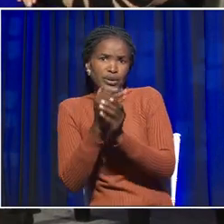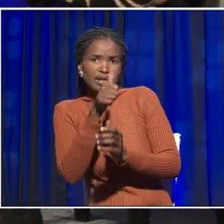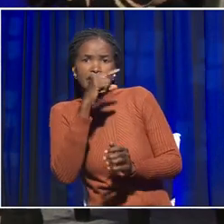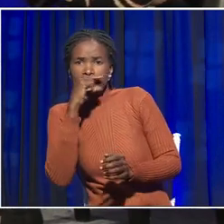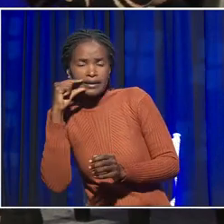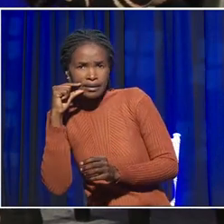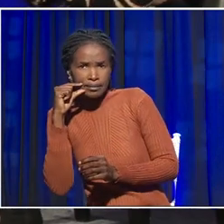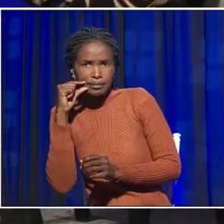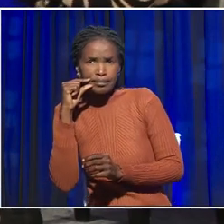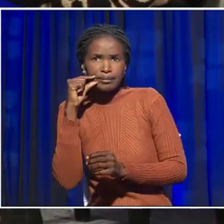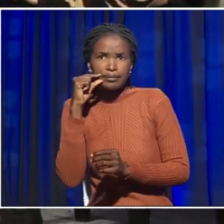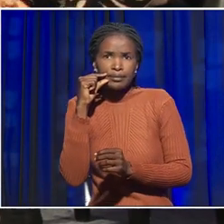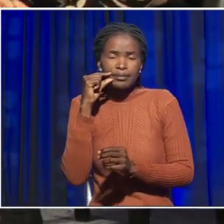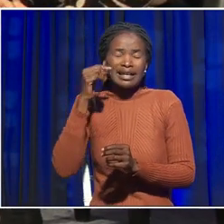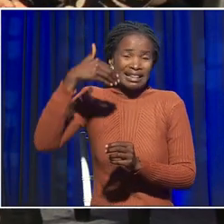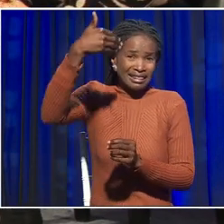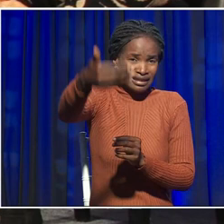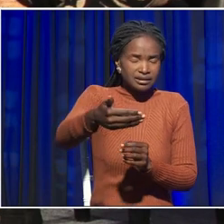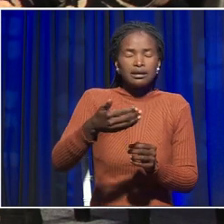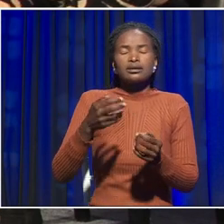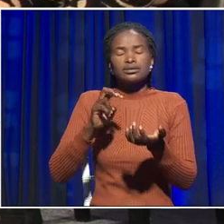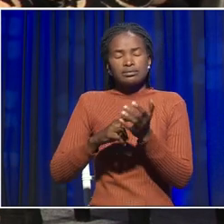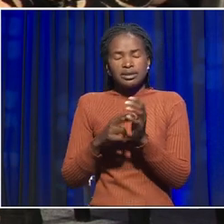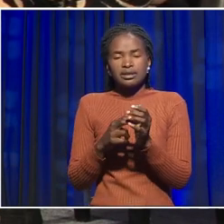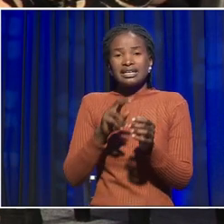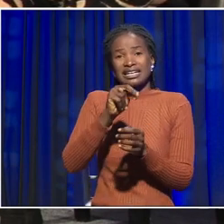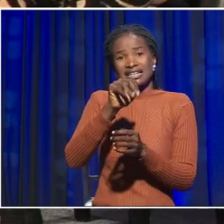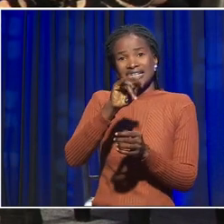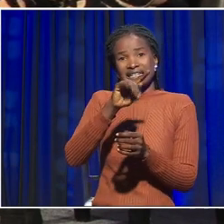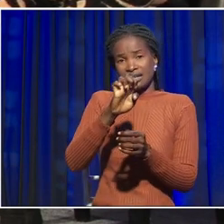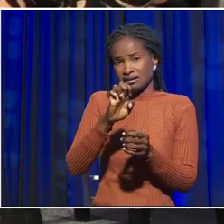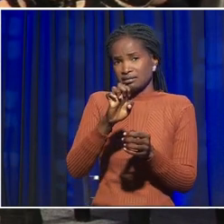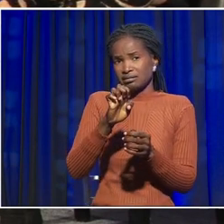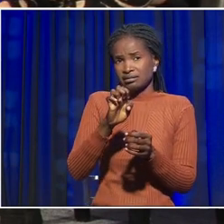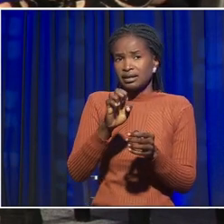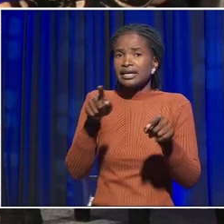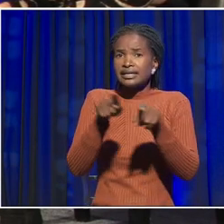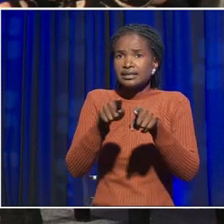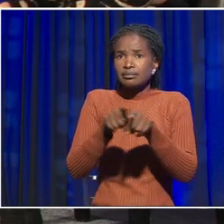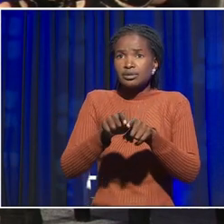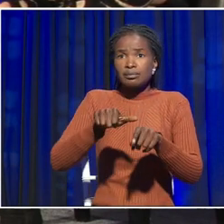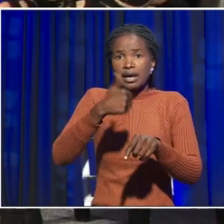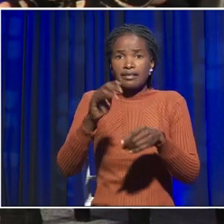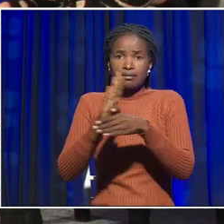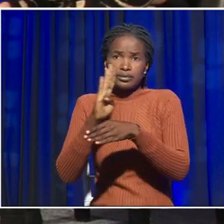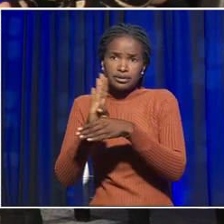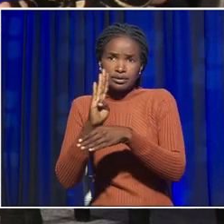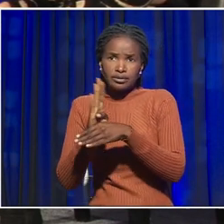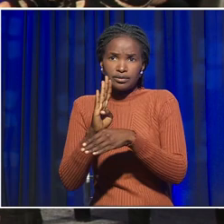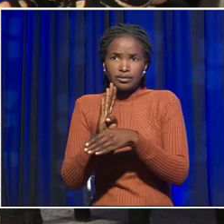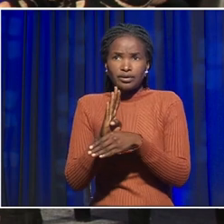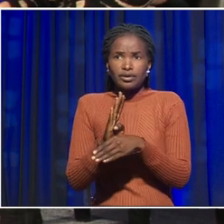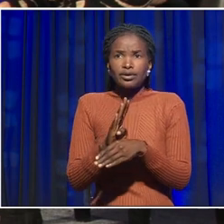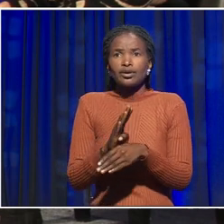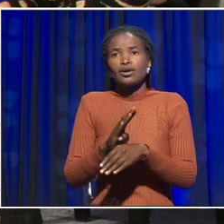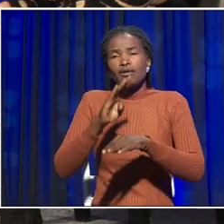name later on. So that is nice to you. Also the big giants, they would